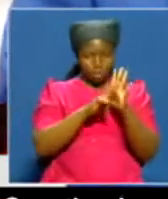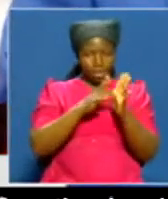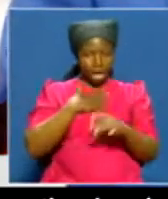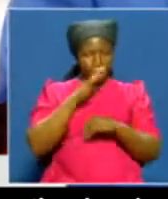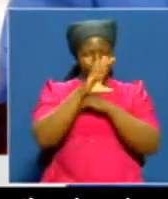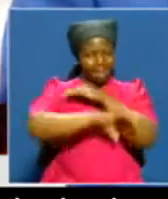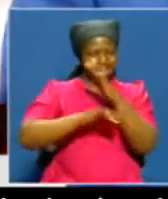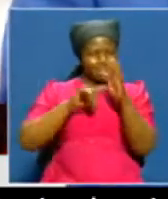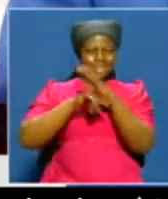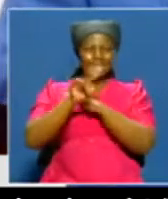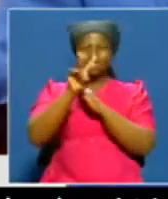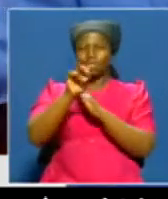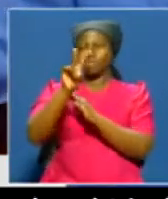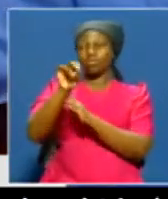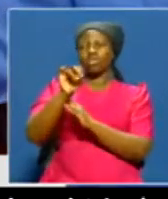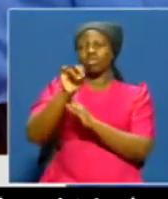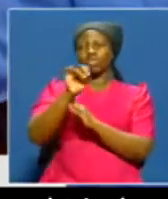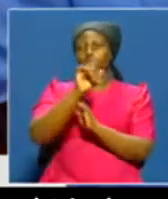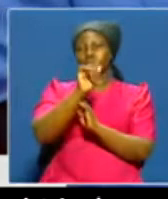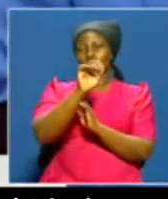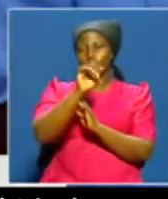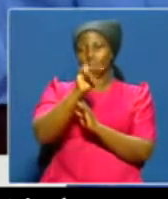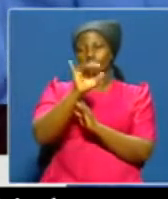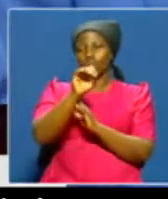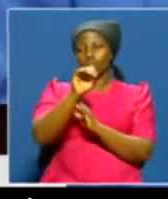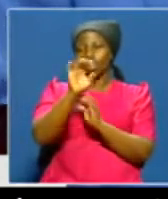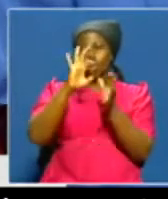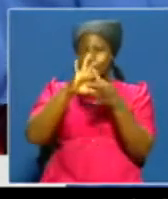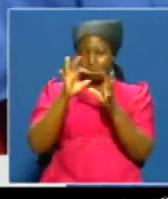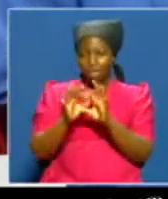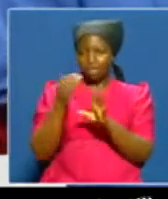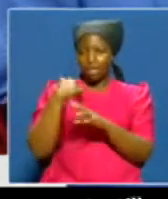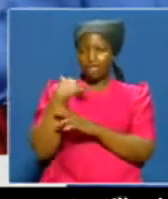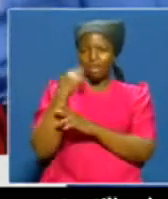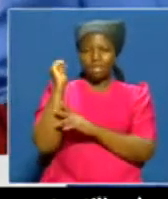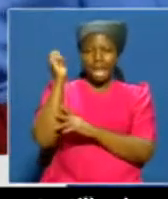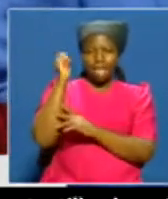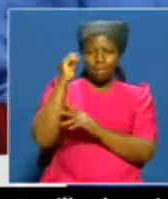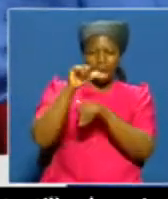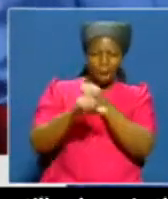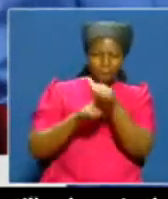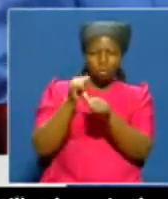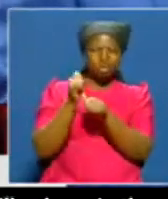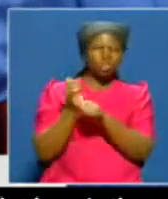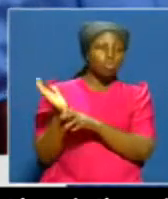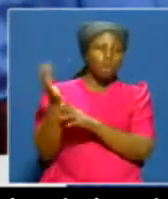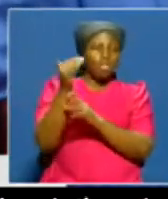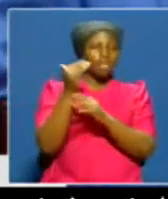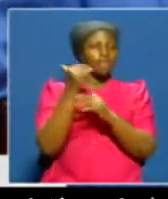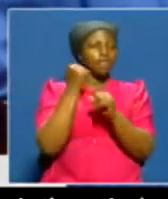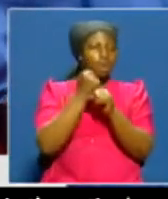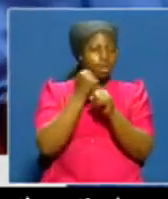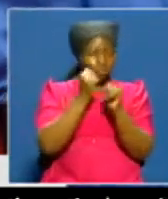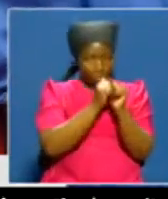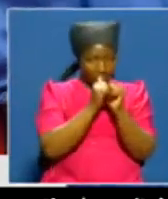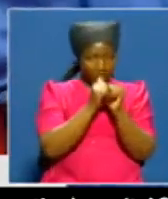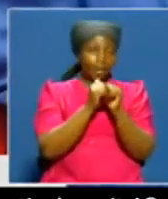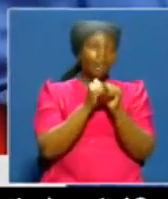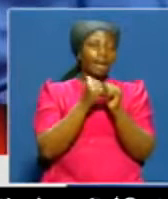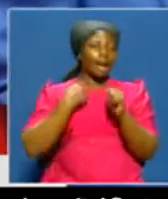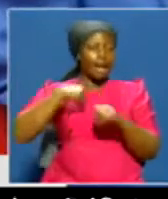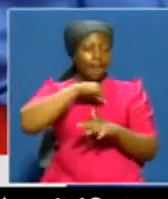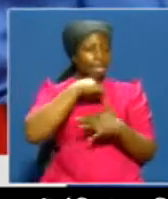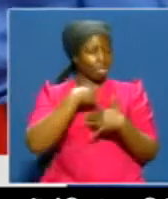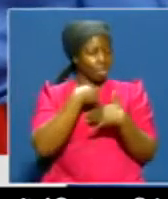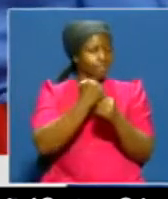Tokyo Olympics. They are a testimony of our collective resilience, and we are confident, Your Excellency, that they